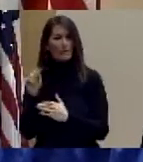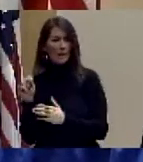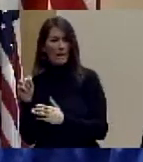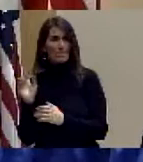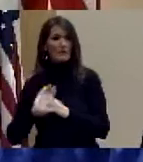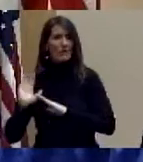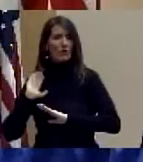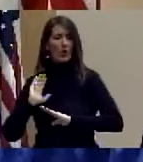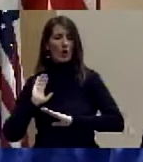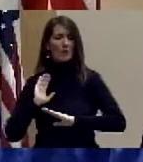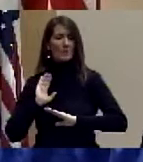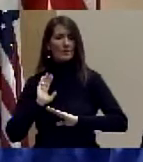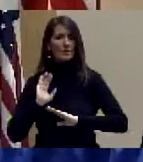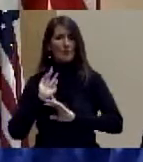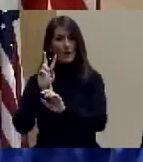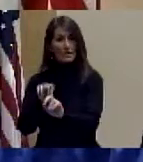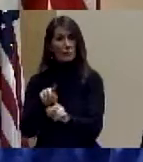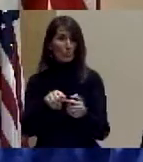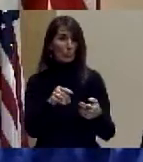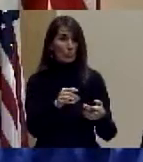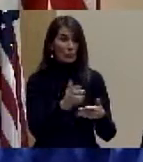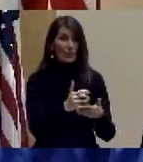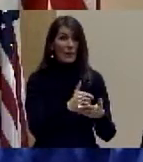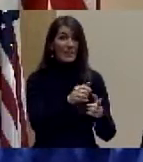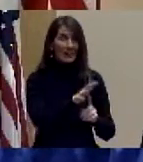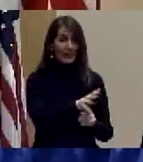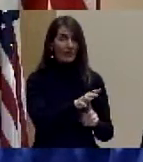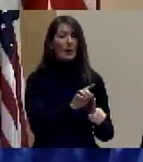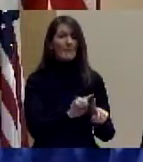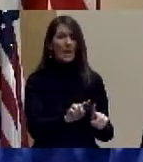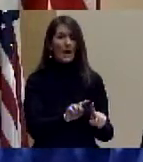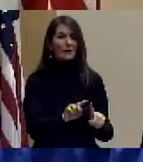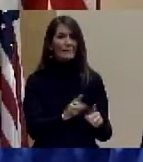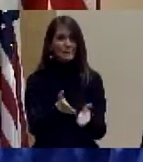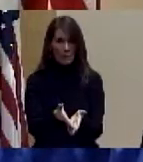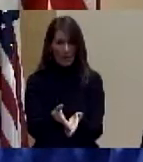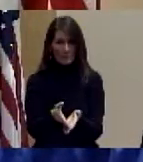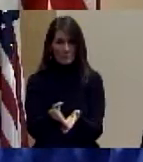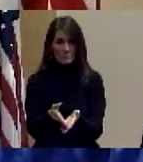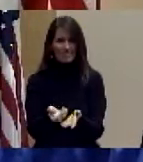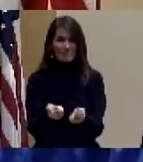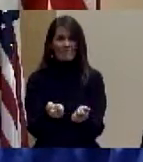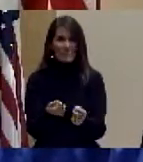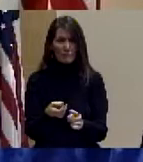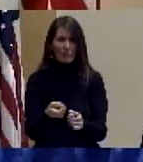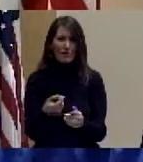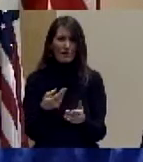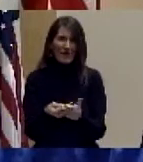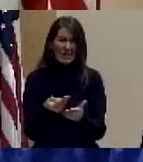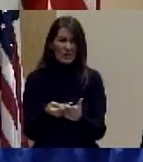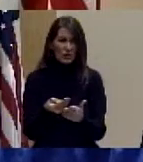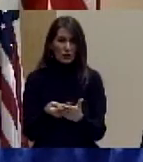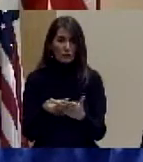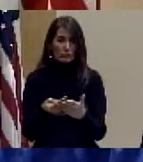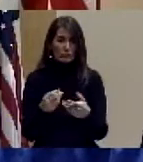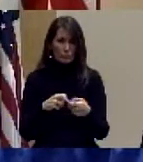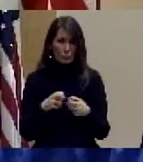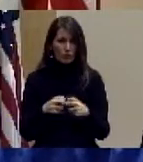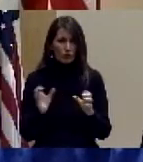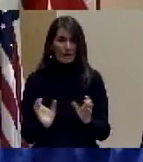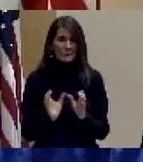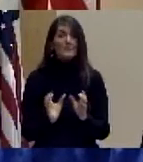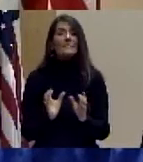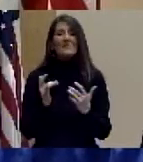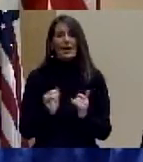been allocated to leaf pickup, but which was removed from the budget at the height of the financial crisis. We've